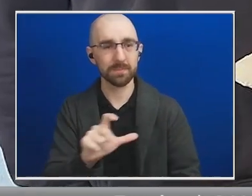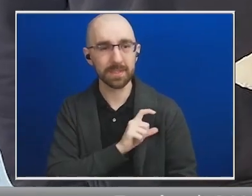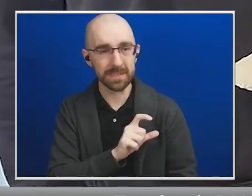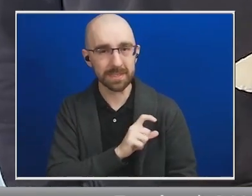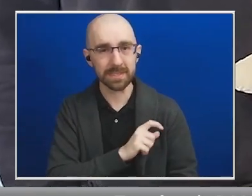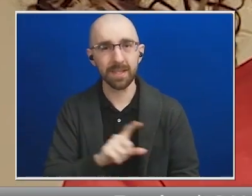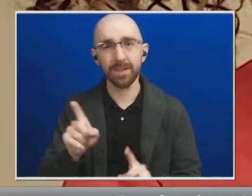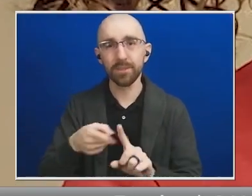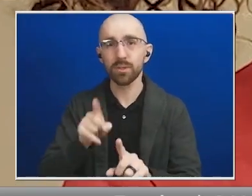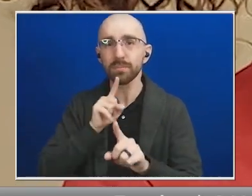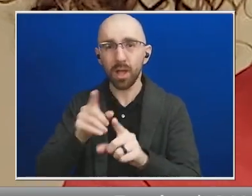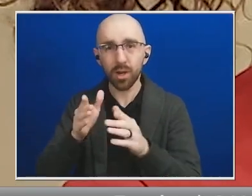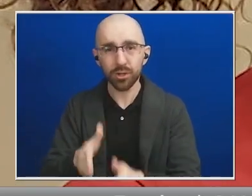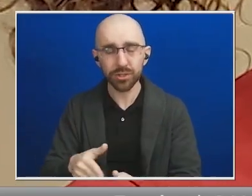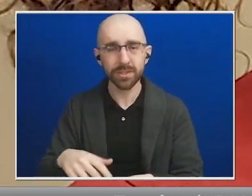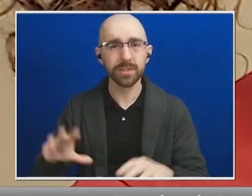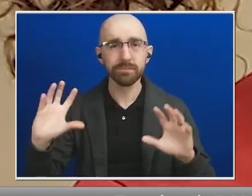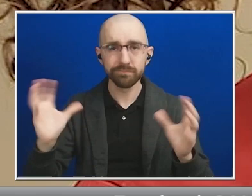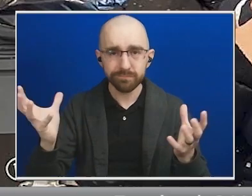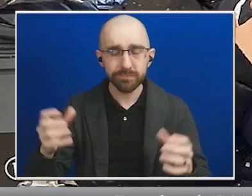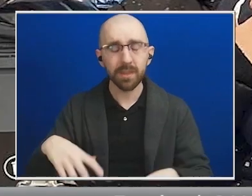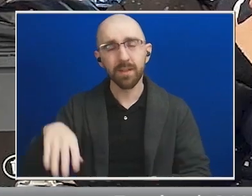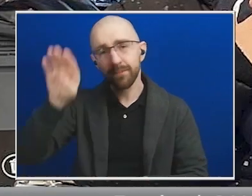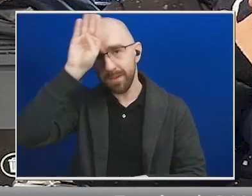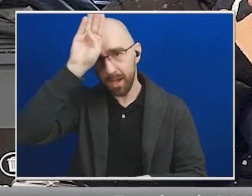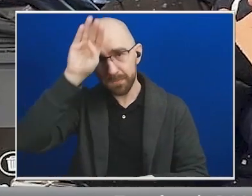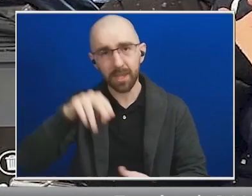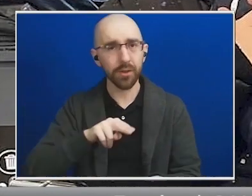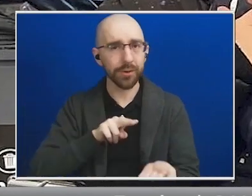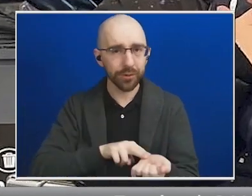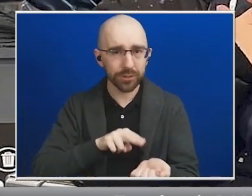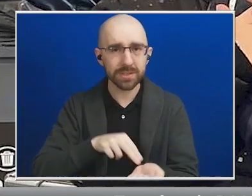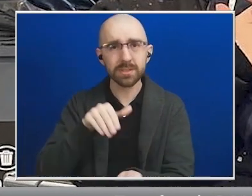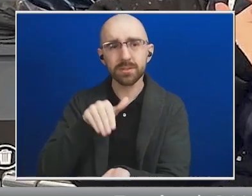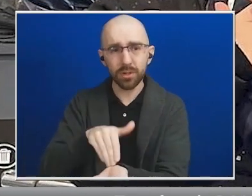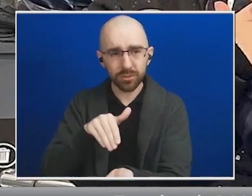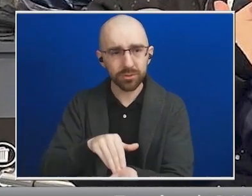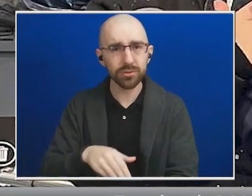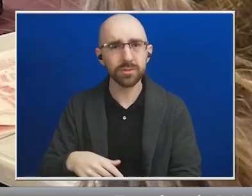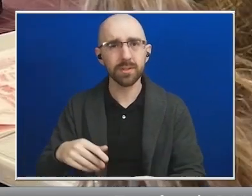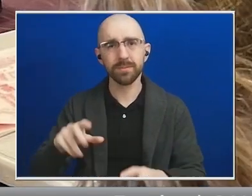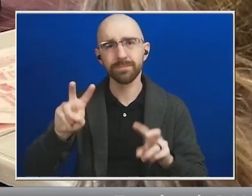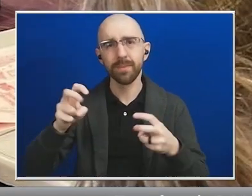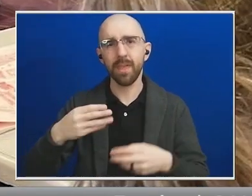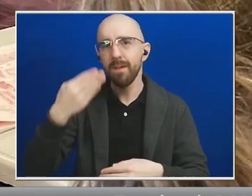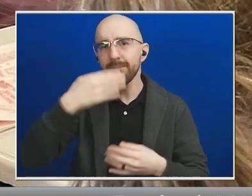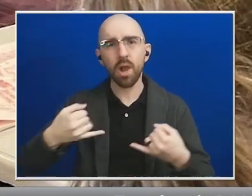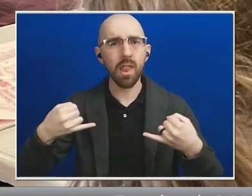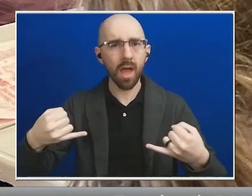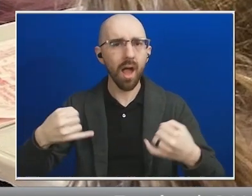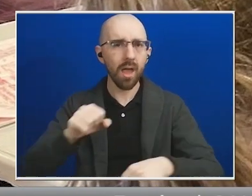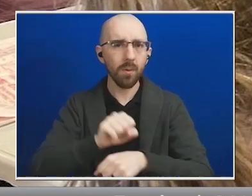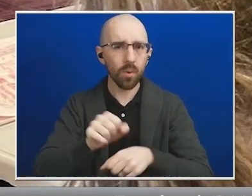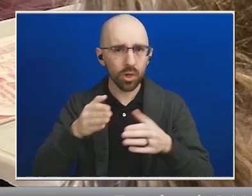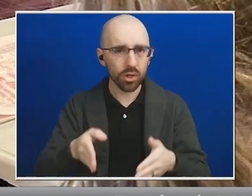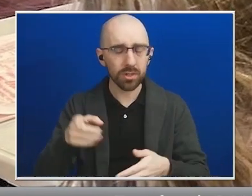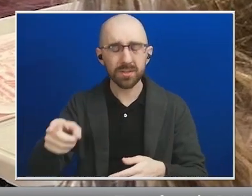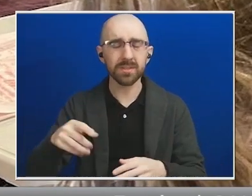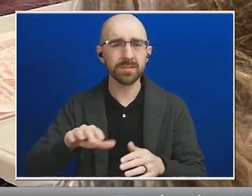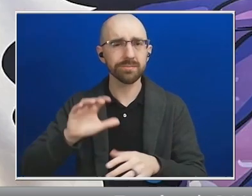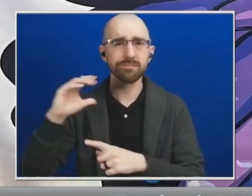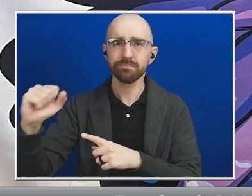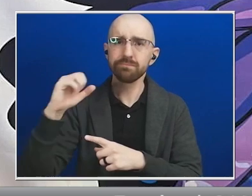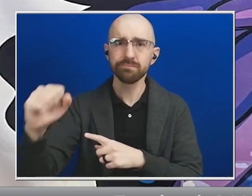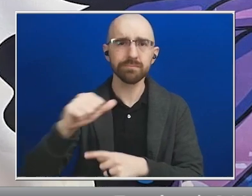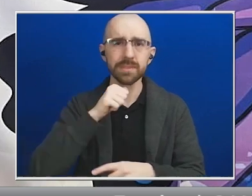the firemen, the nurses, and physicians. Frontline workers spending so much time away from home. These